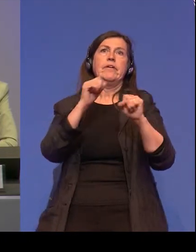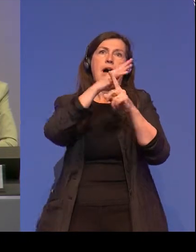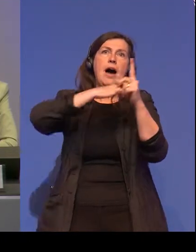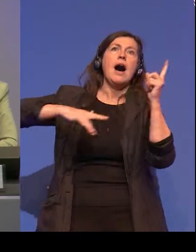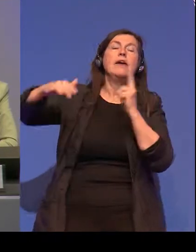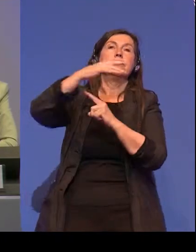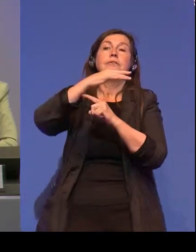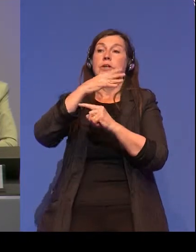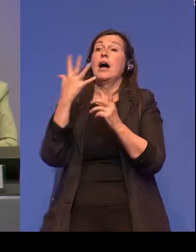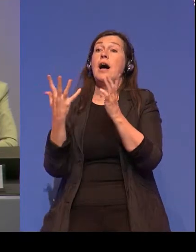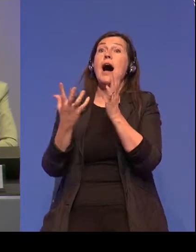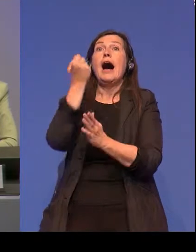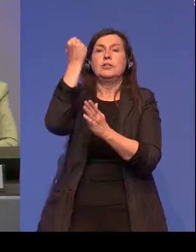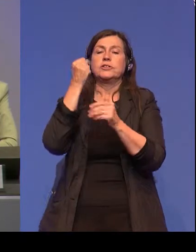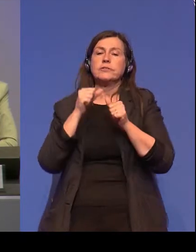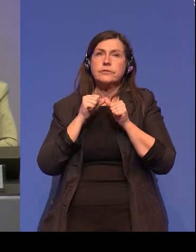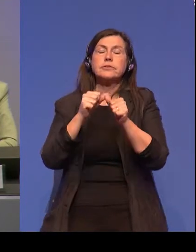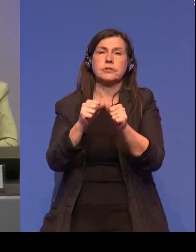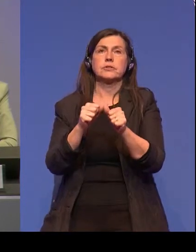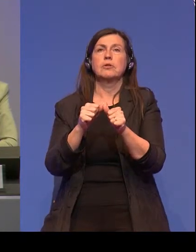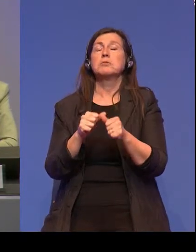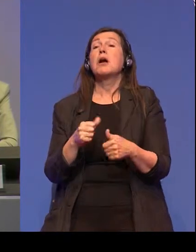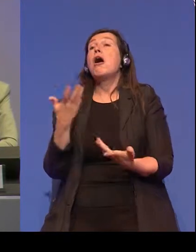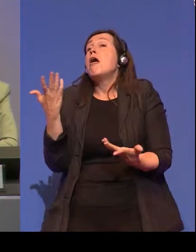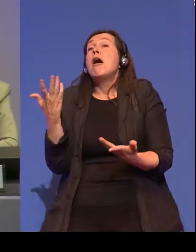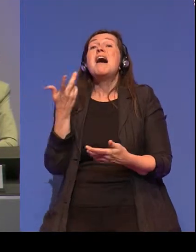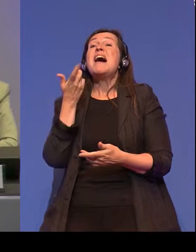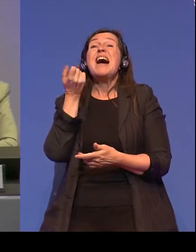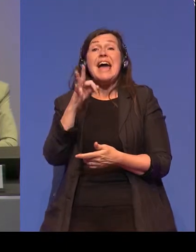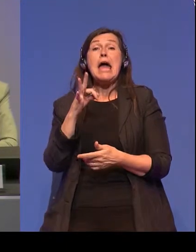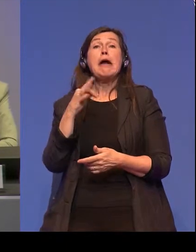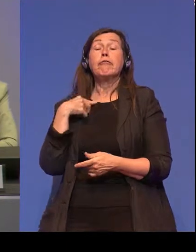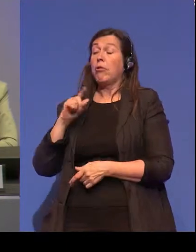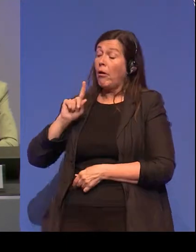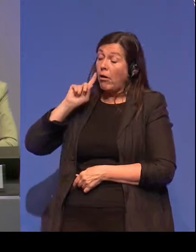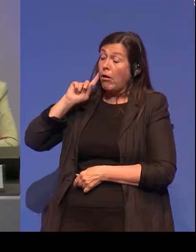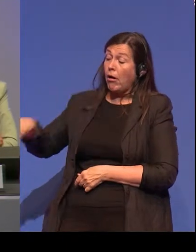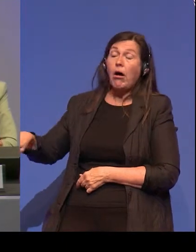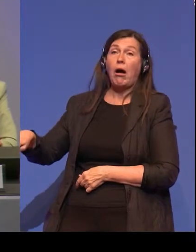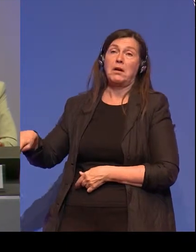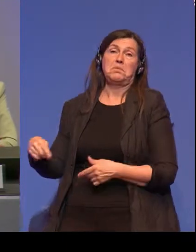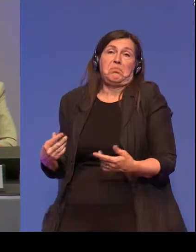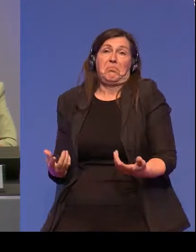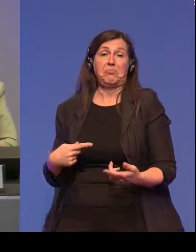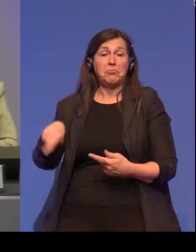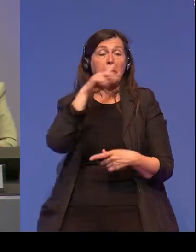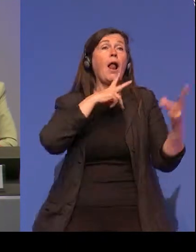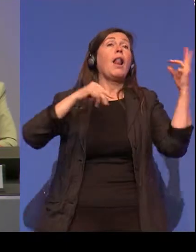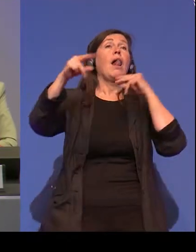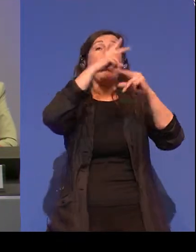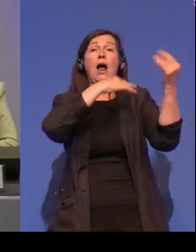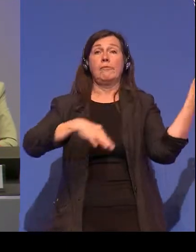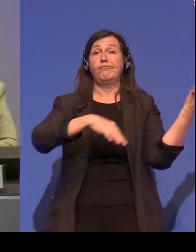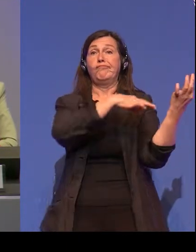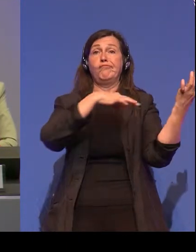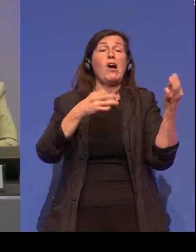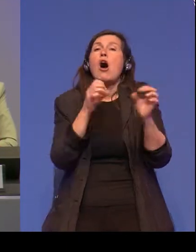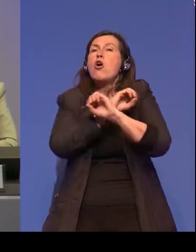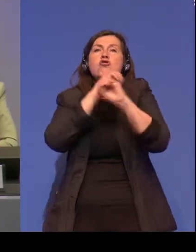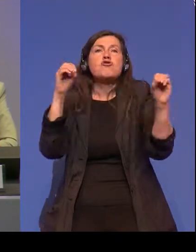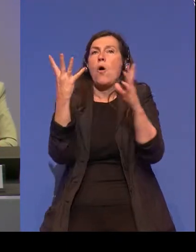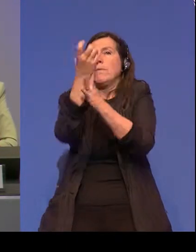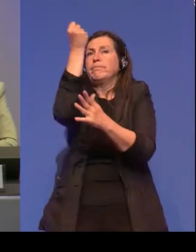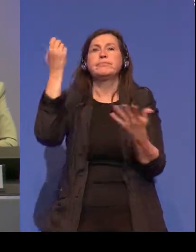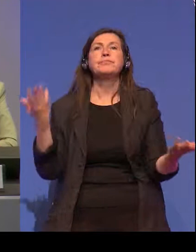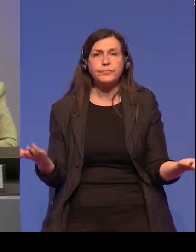and achieving sustainability will be an exercise of futility. Dear Chair, we all are aware that civil society organizations